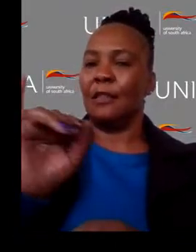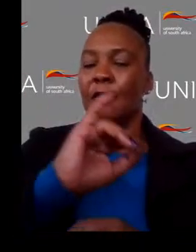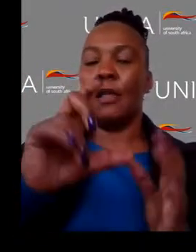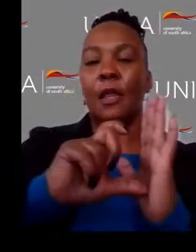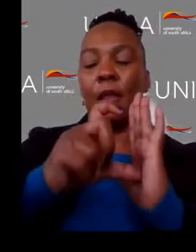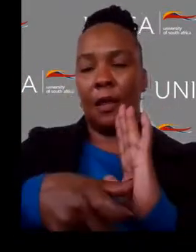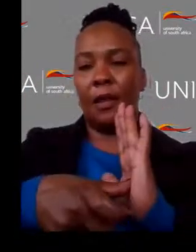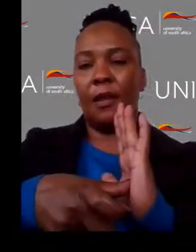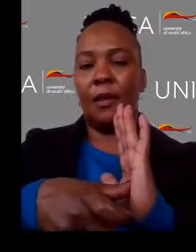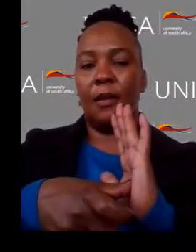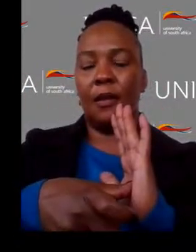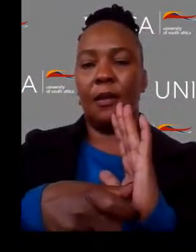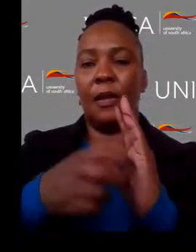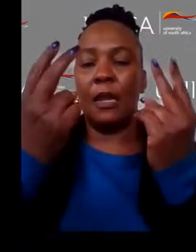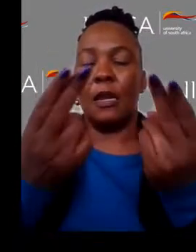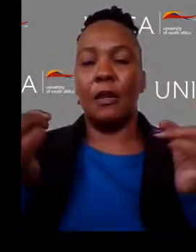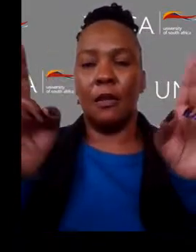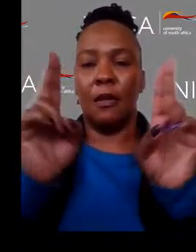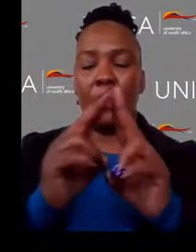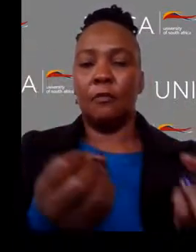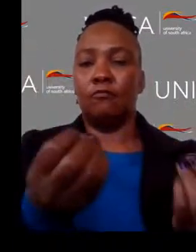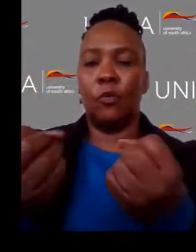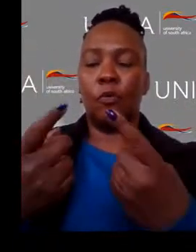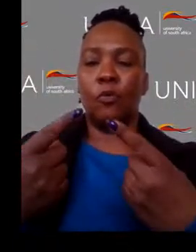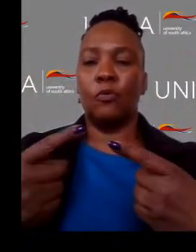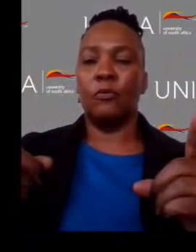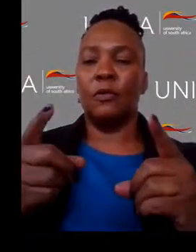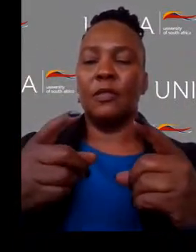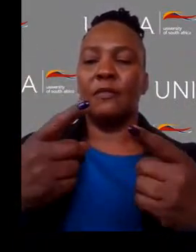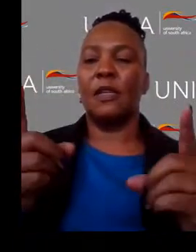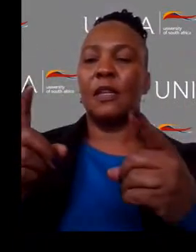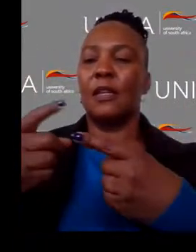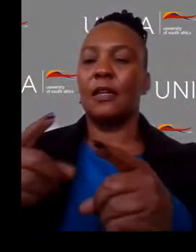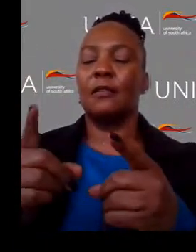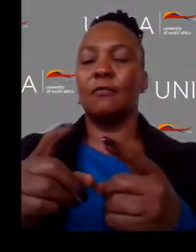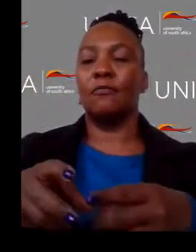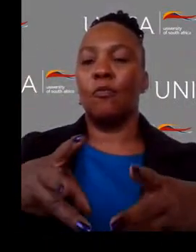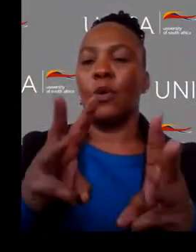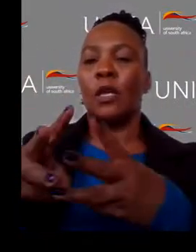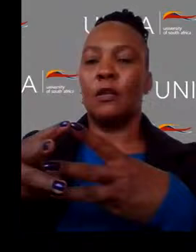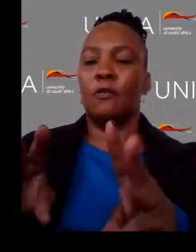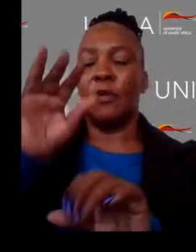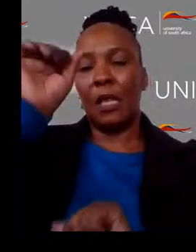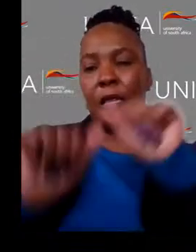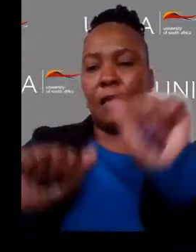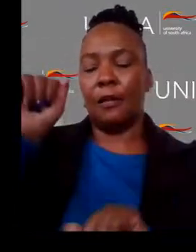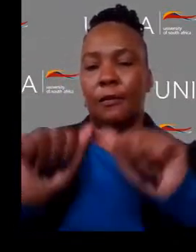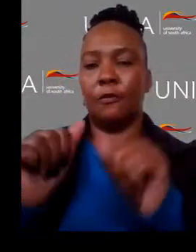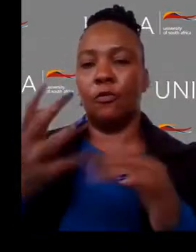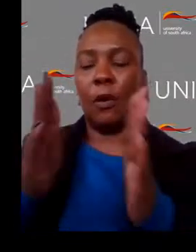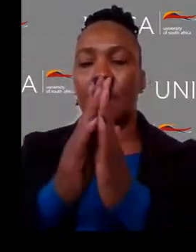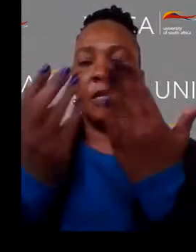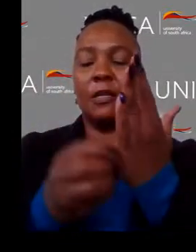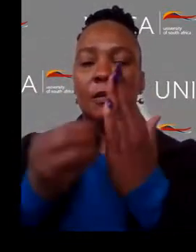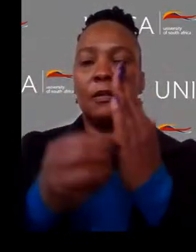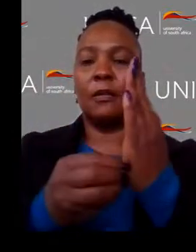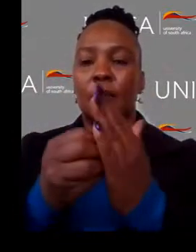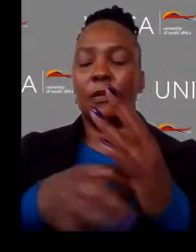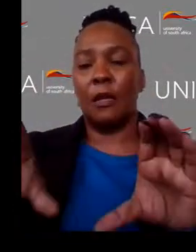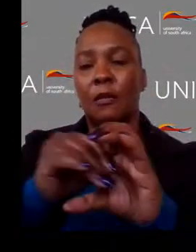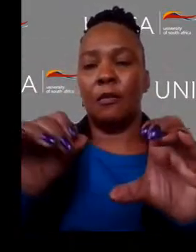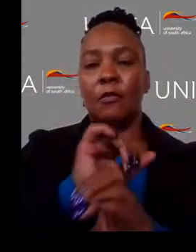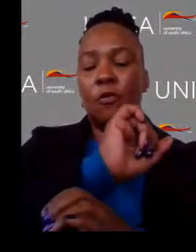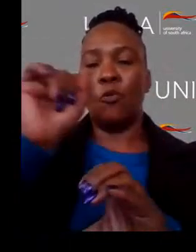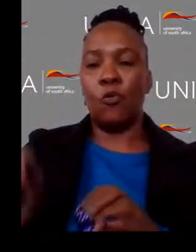And again, the university provides alternative assessment in cases whereby the prescribed assessment does not accommodate your